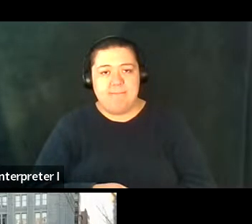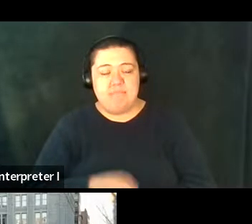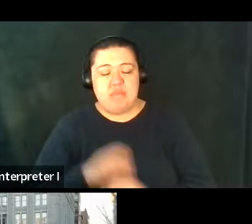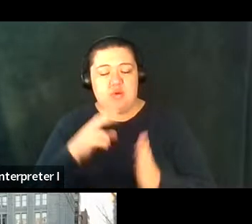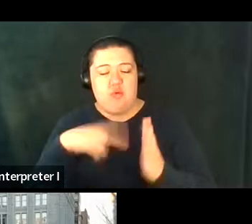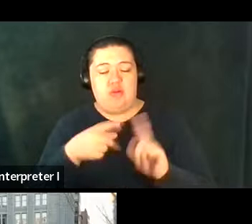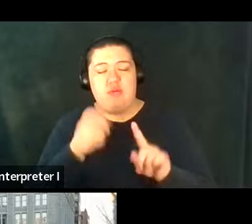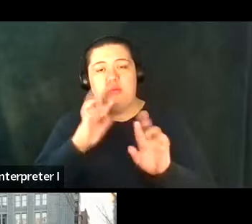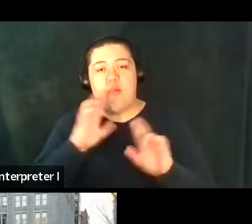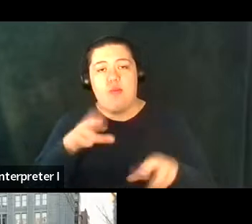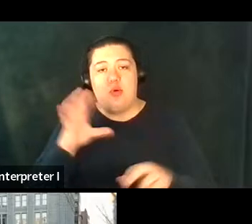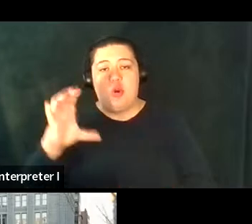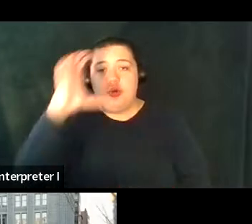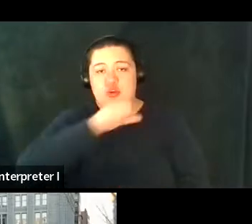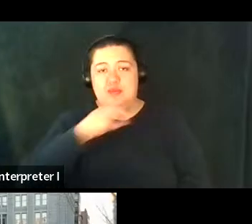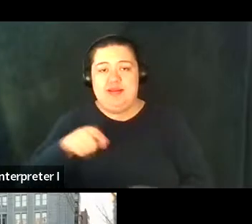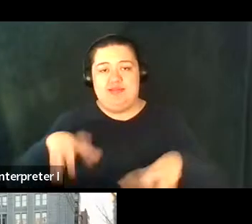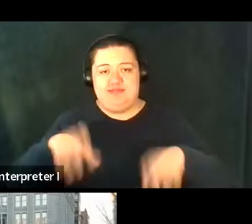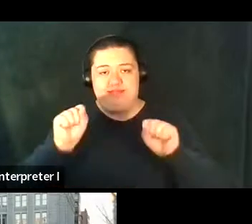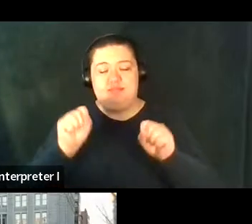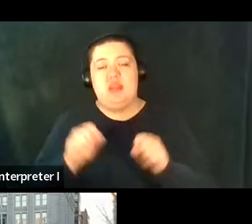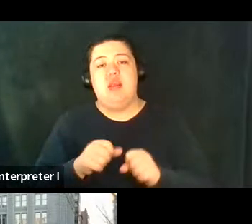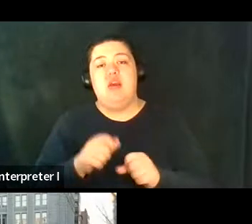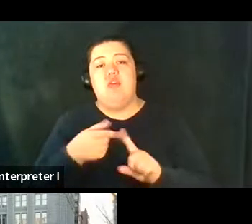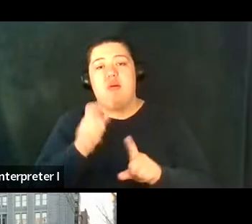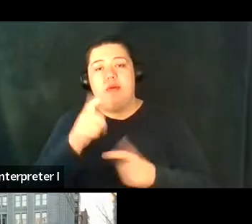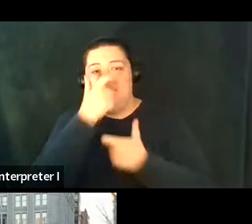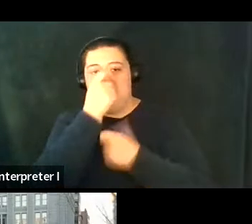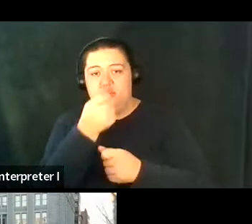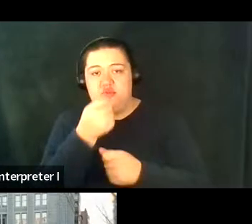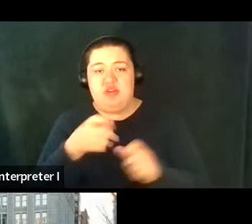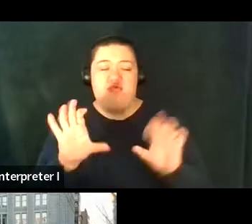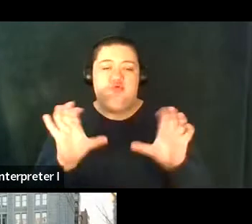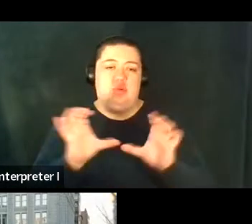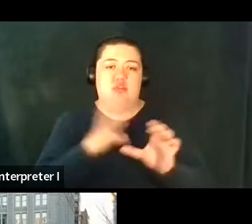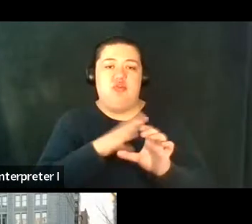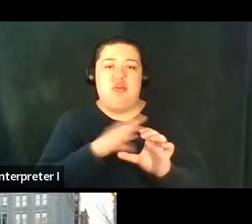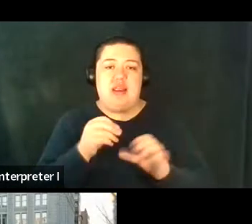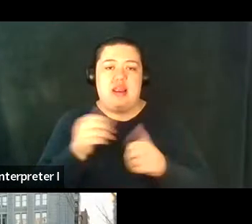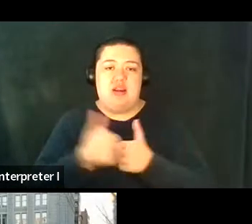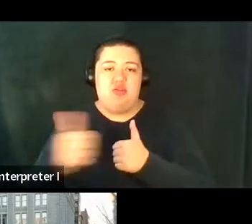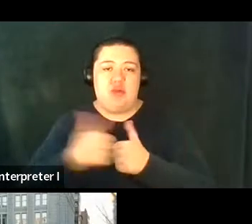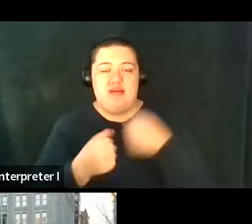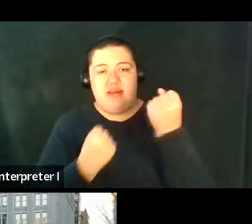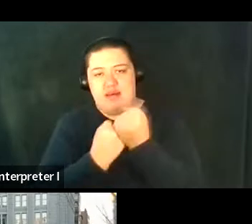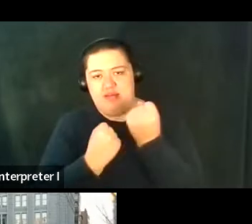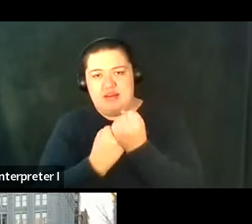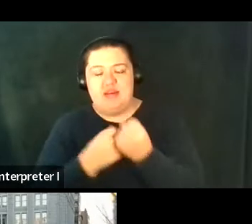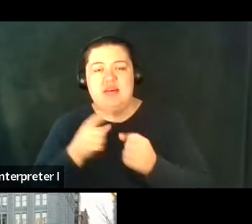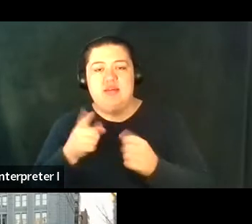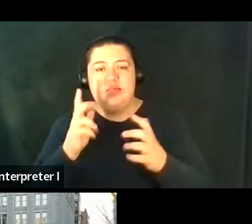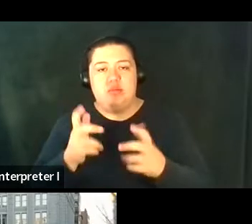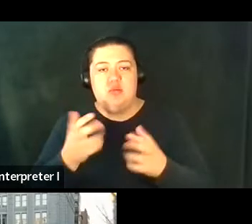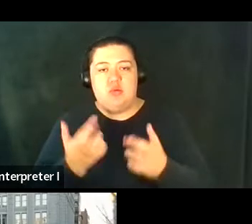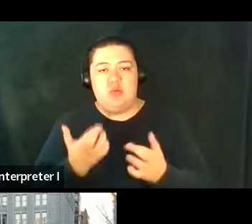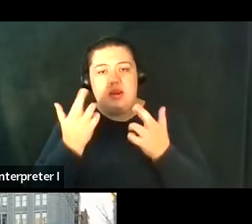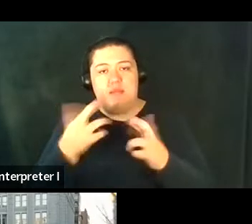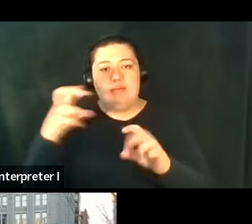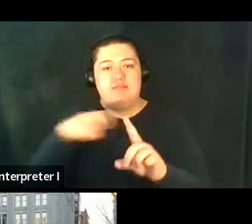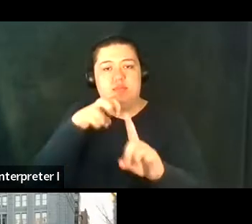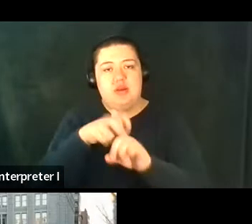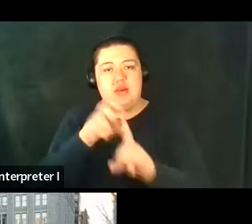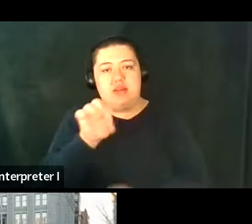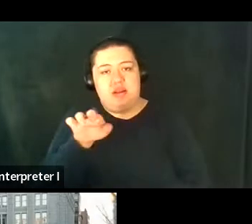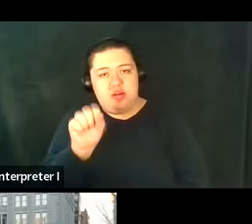report, assuming this is adopted based on her interest, credentials, and her transit advocacy, the committee recommends the appointment of Ms. Santos to serve